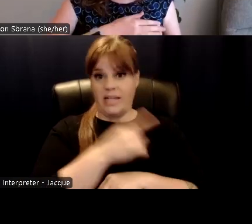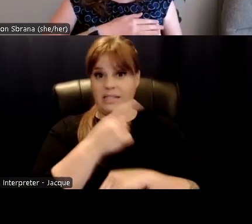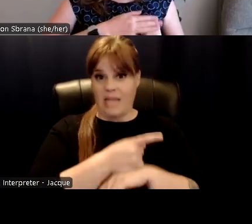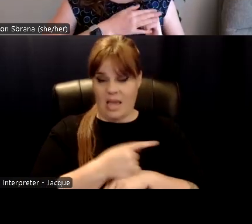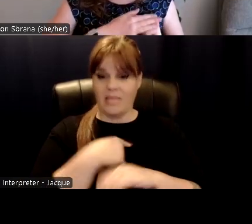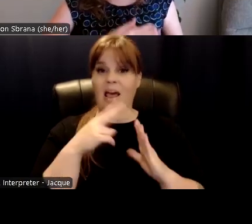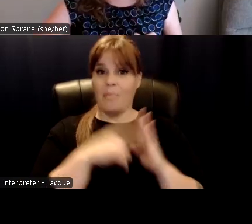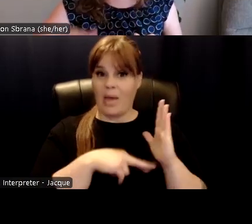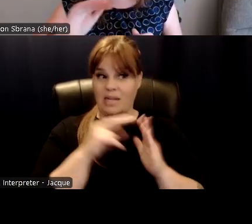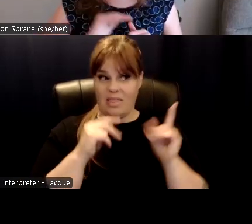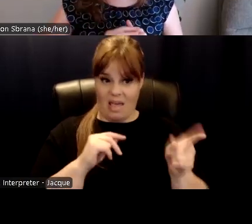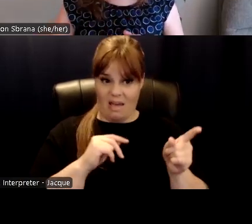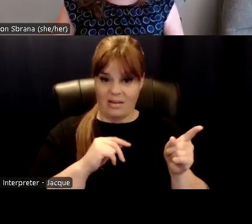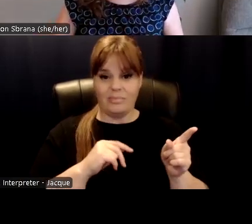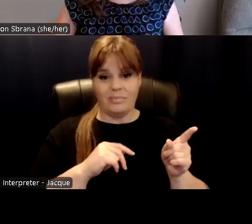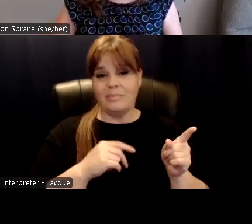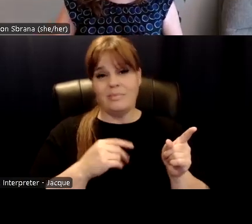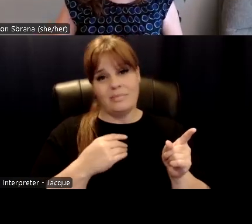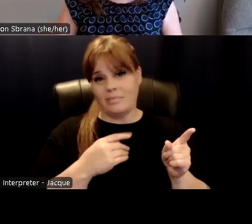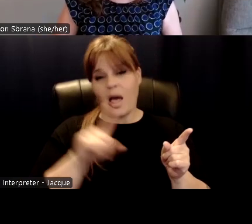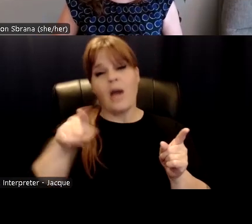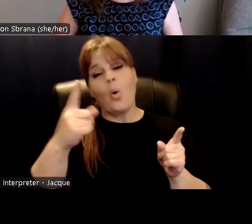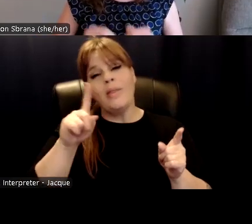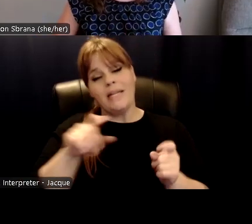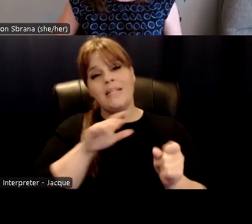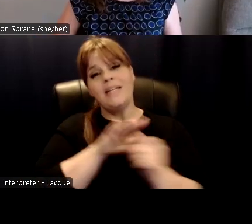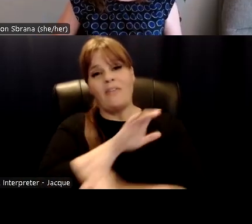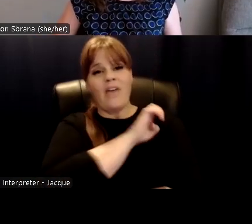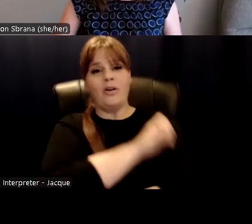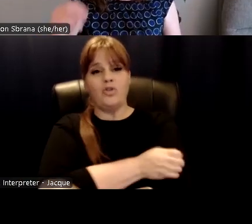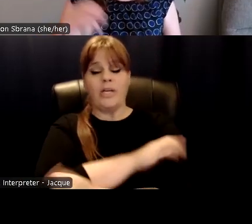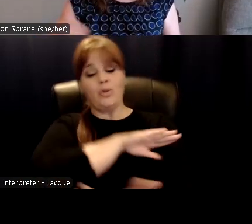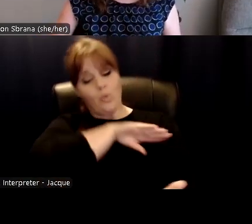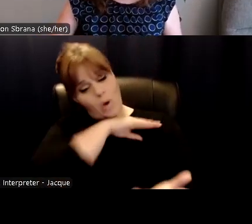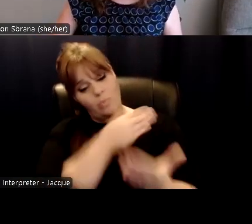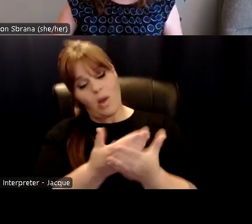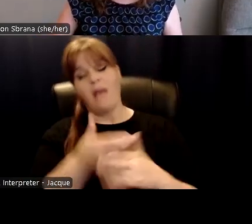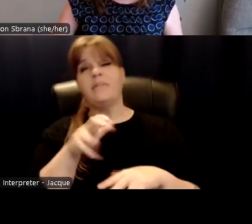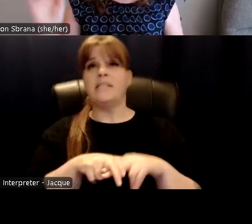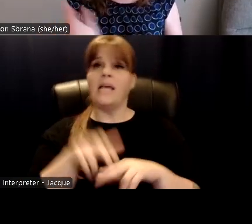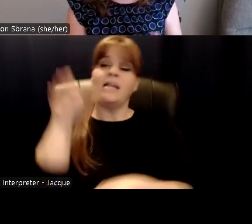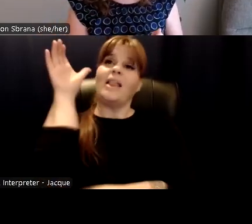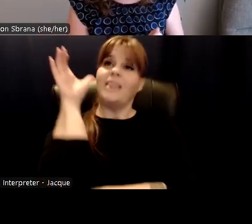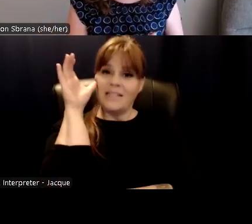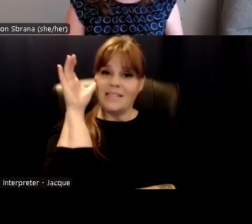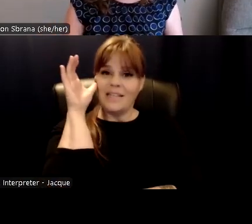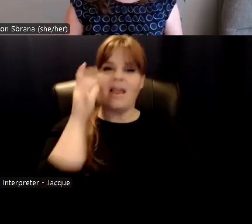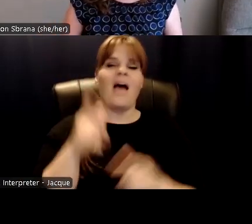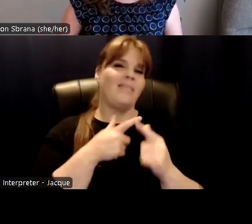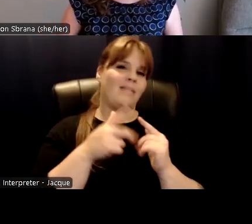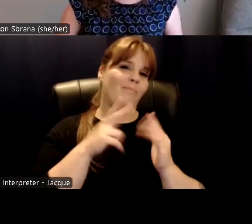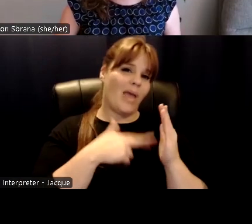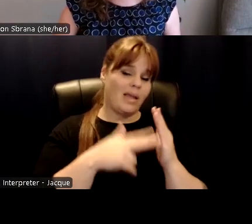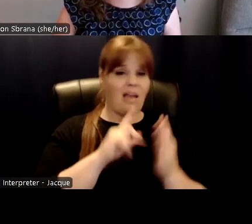that, I just had to have enough energy to get there, sit down and listen and paint, and an hour and a half later